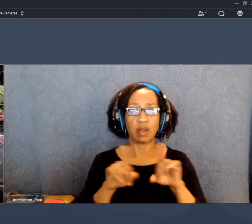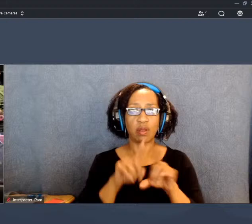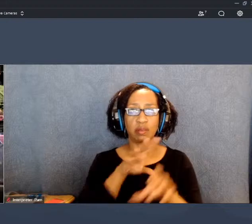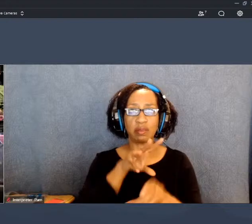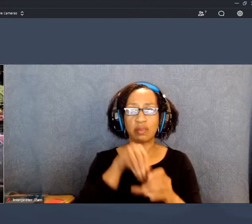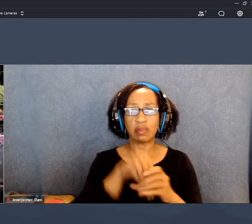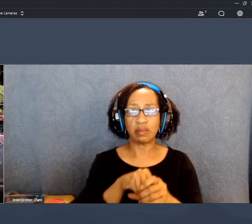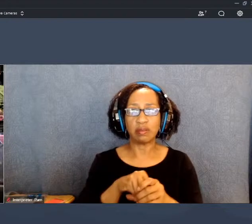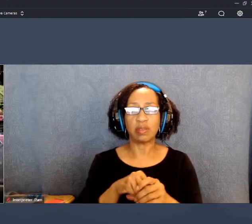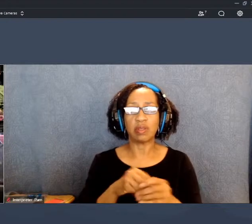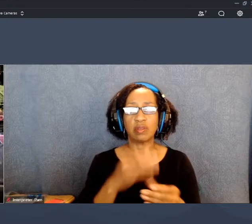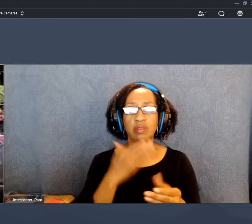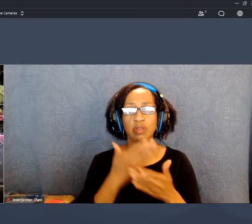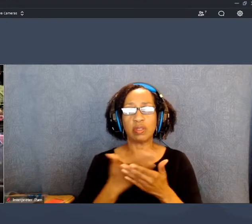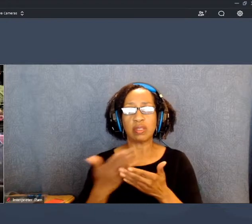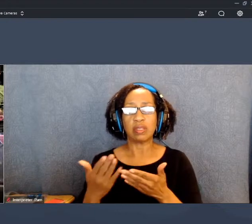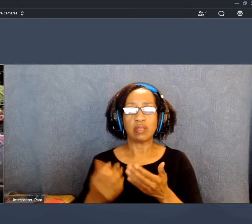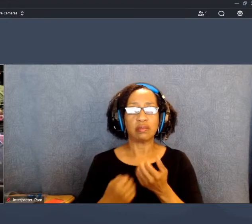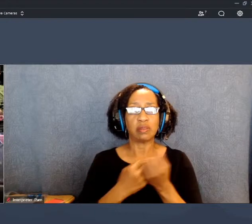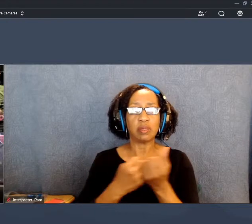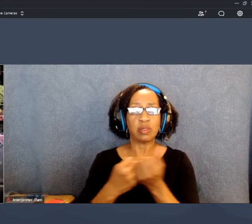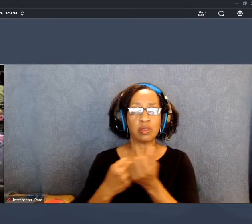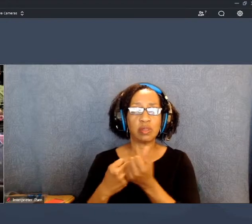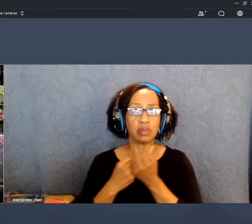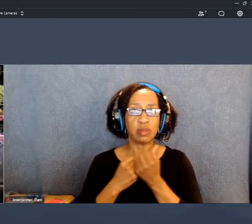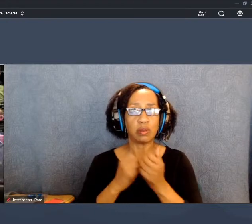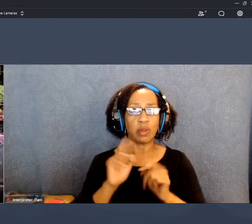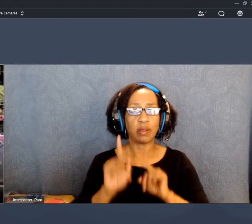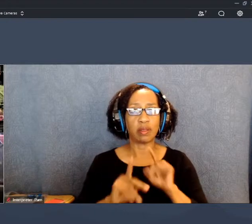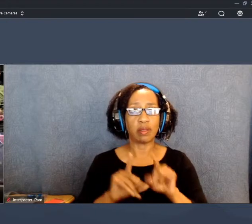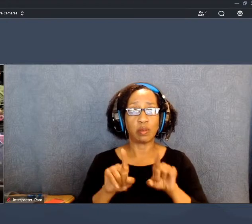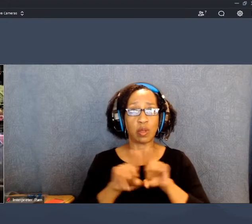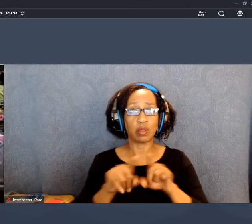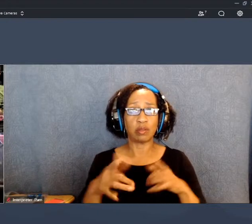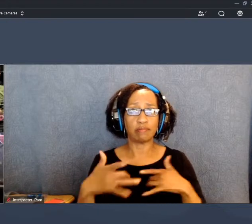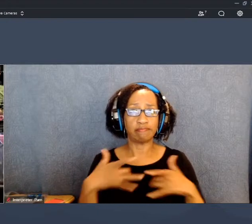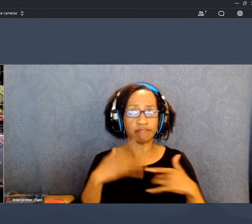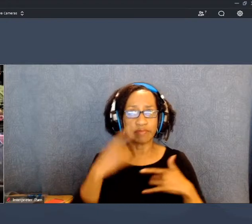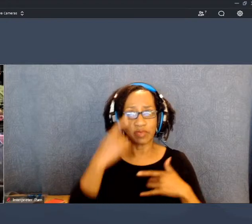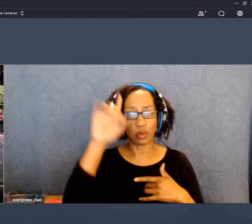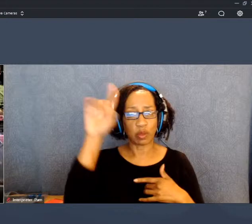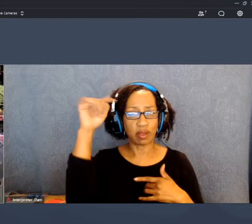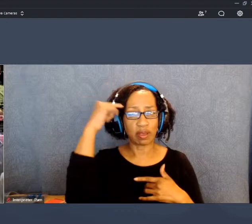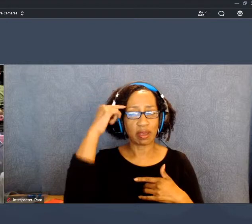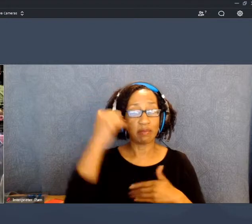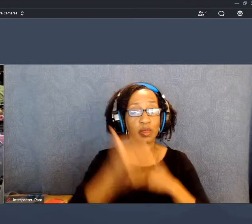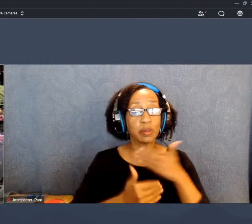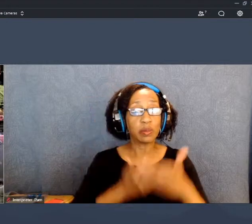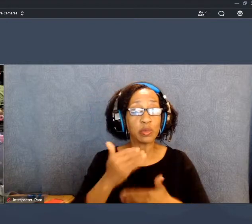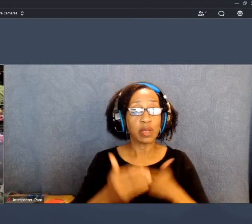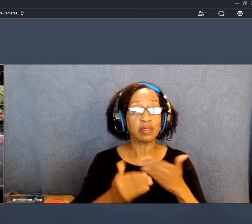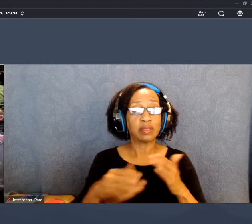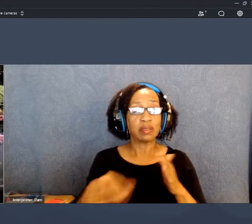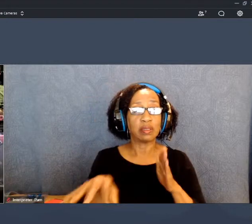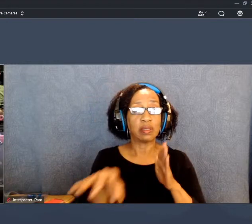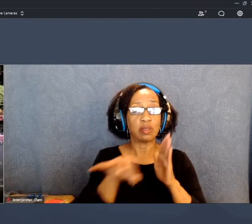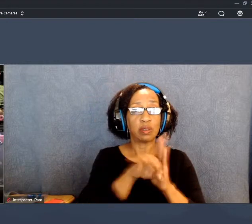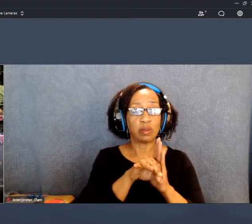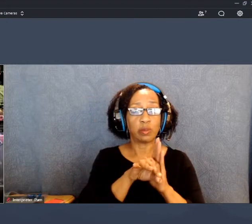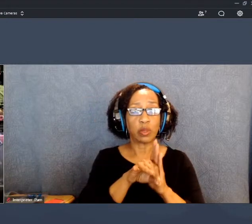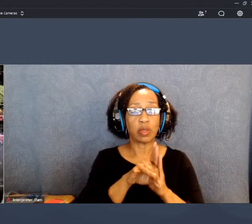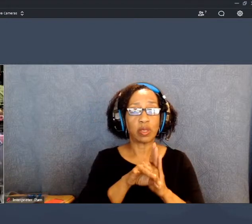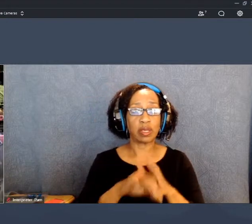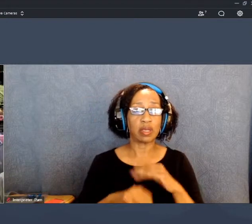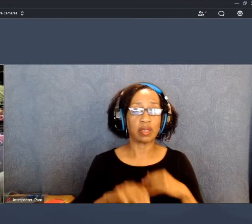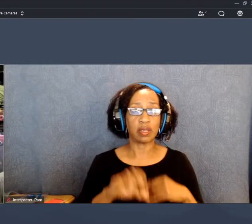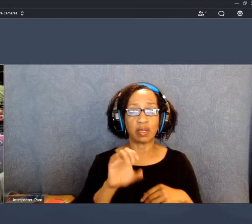demonstrated concern for governmental processes, has been appointed Chaplain of the Day of the Memphis